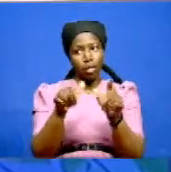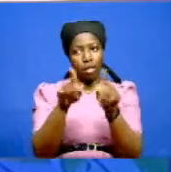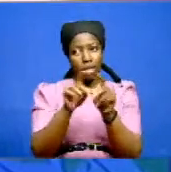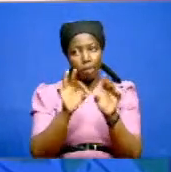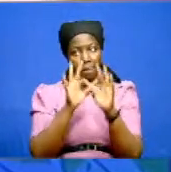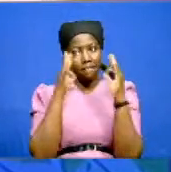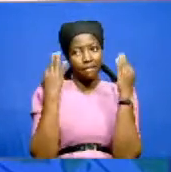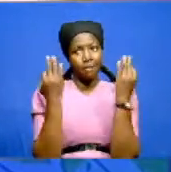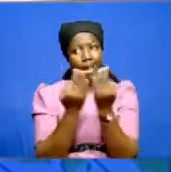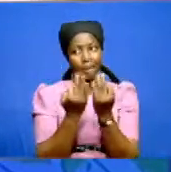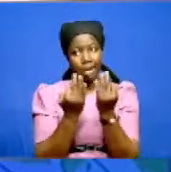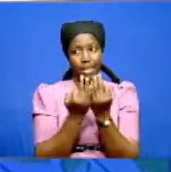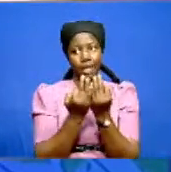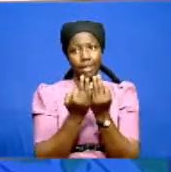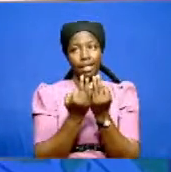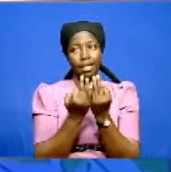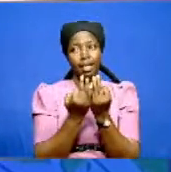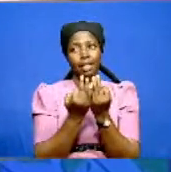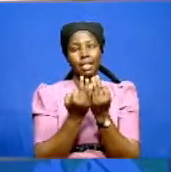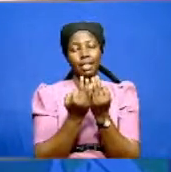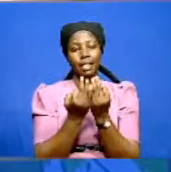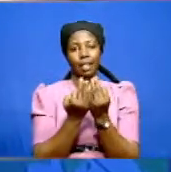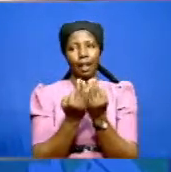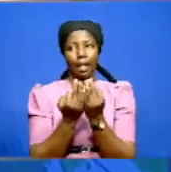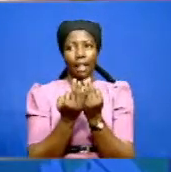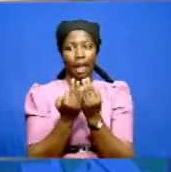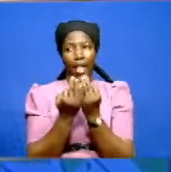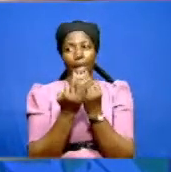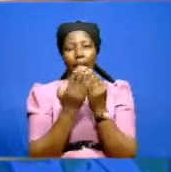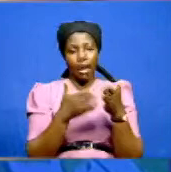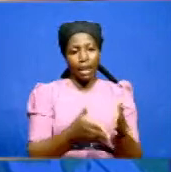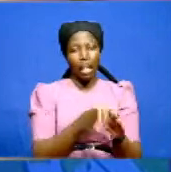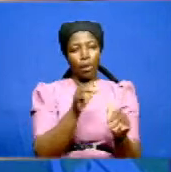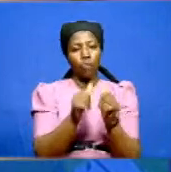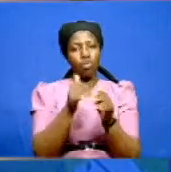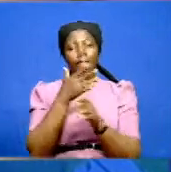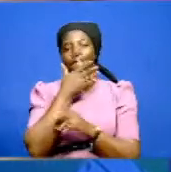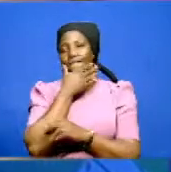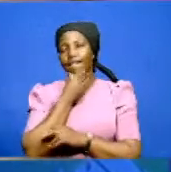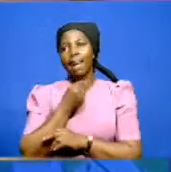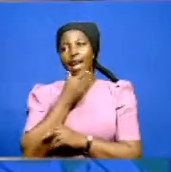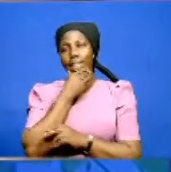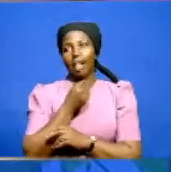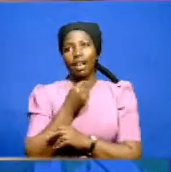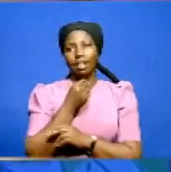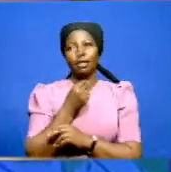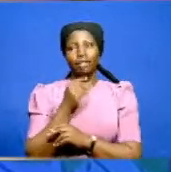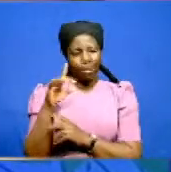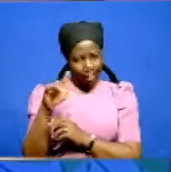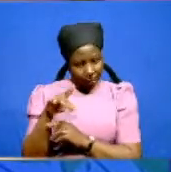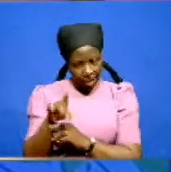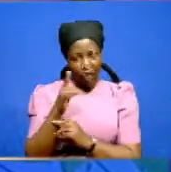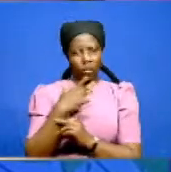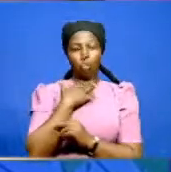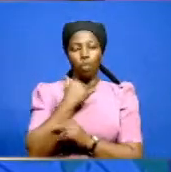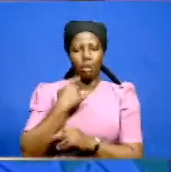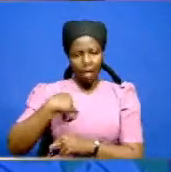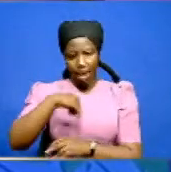family in the manner that Dad would have wanted